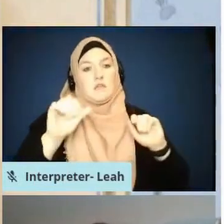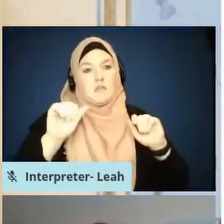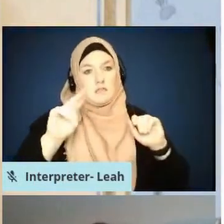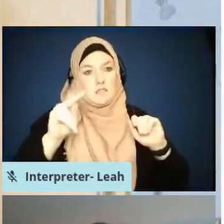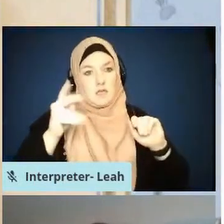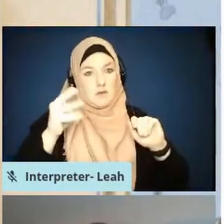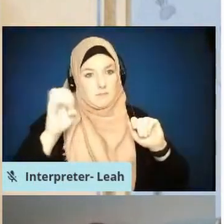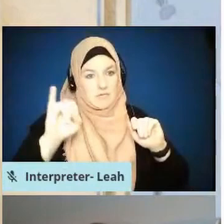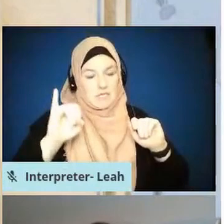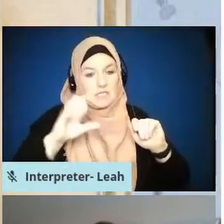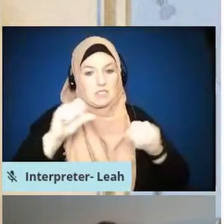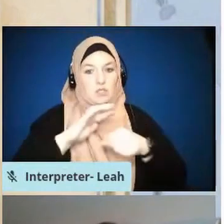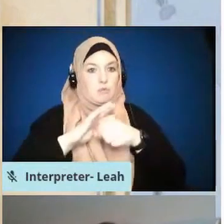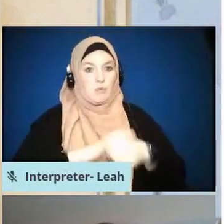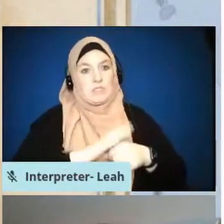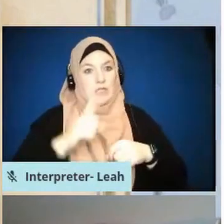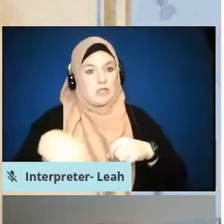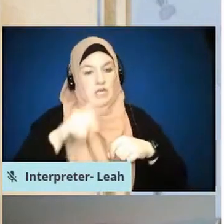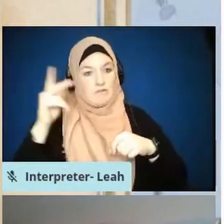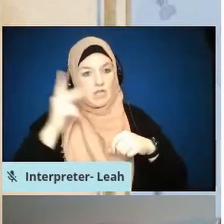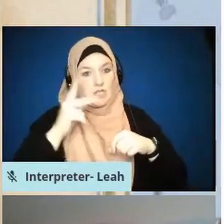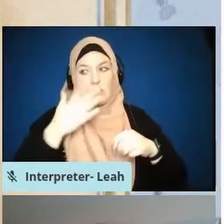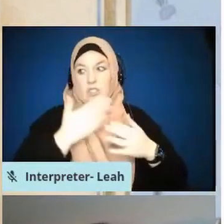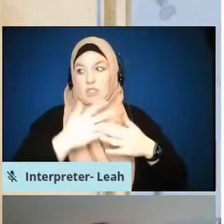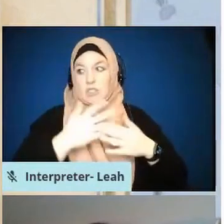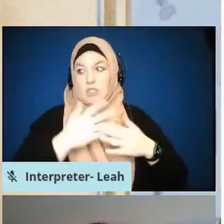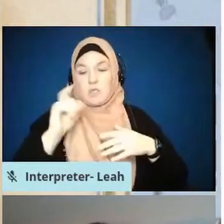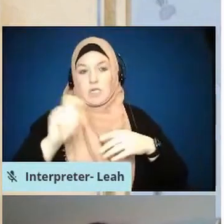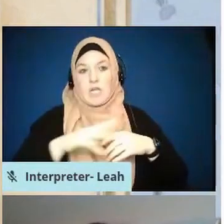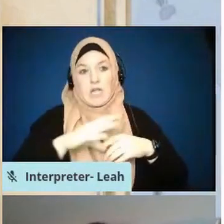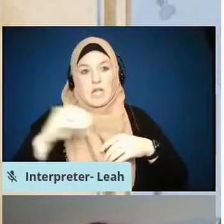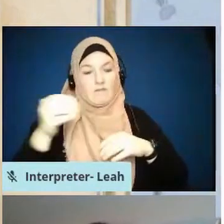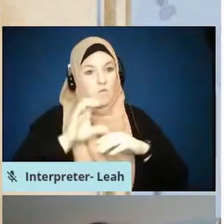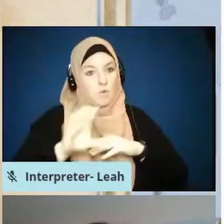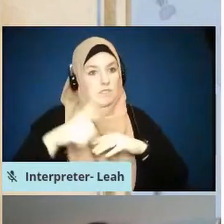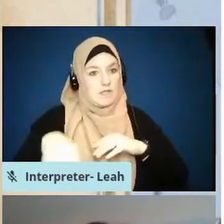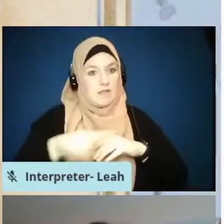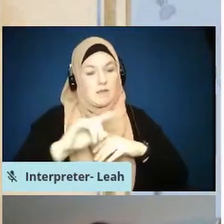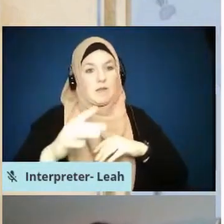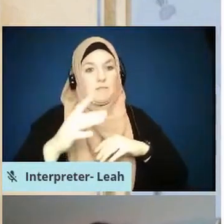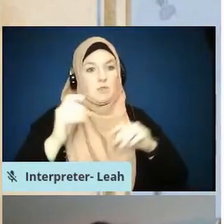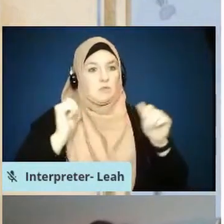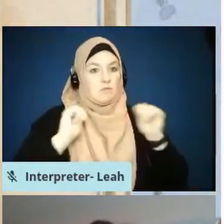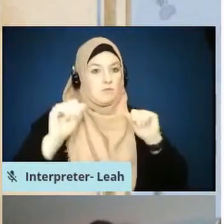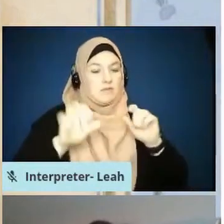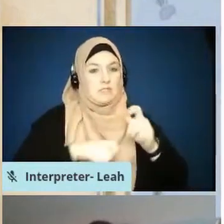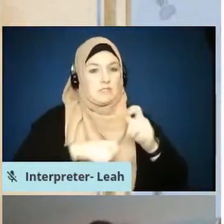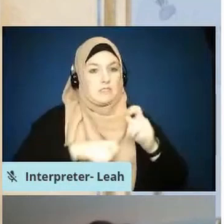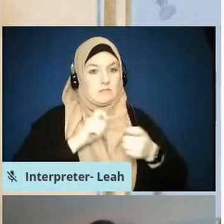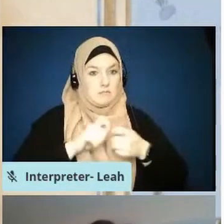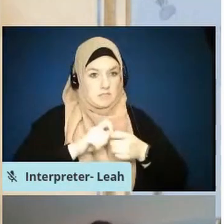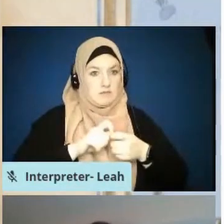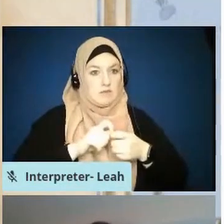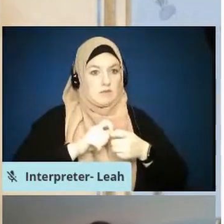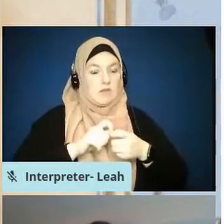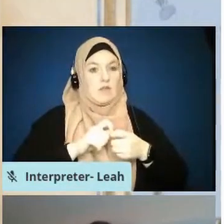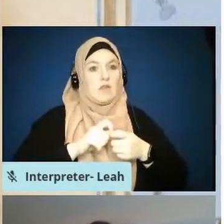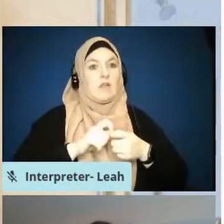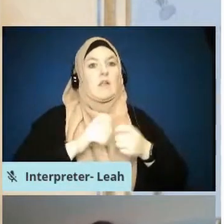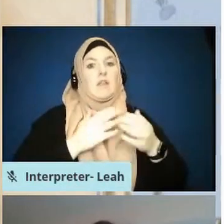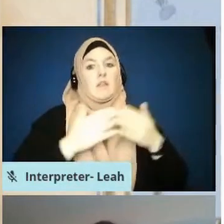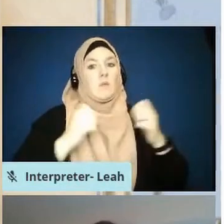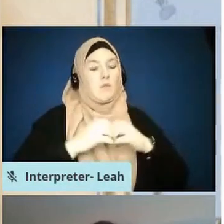be suppressing their philosophical questions and forcing them to perform specific rituals